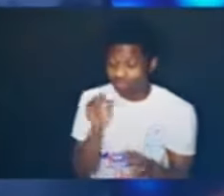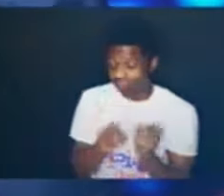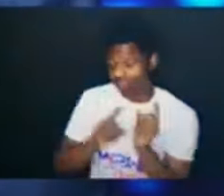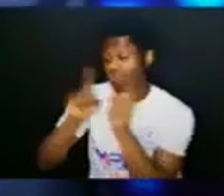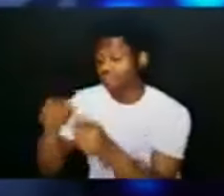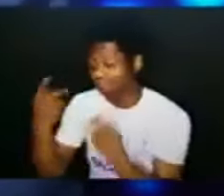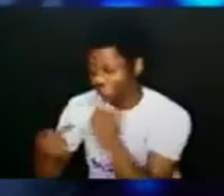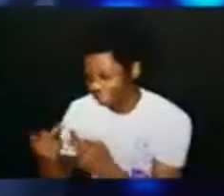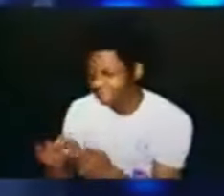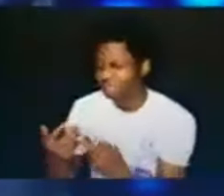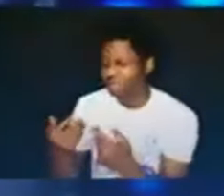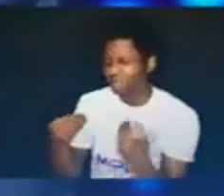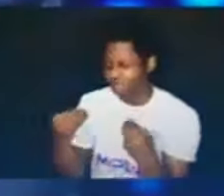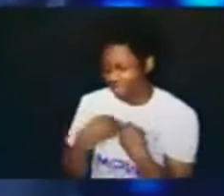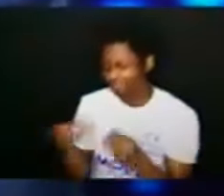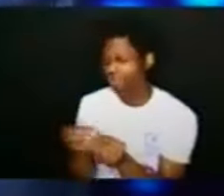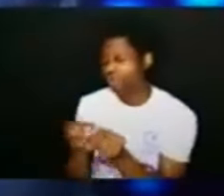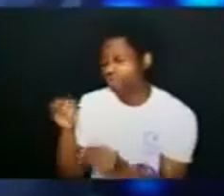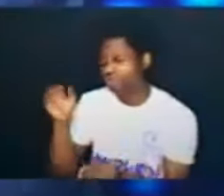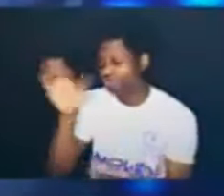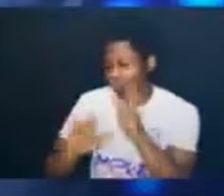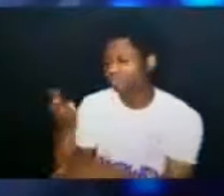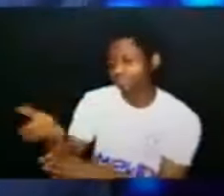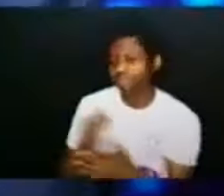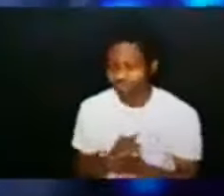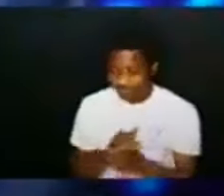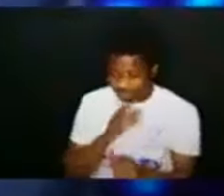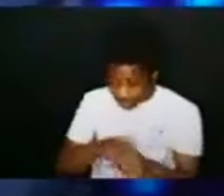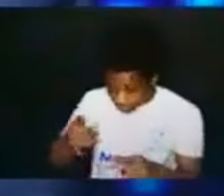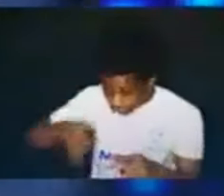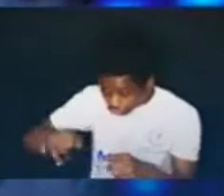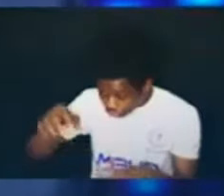being. Eventually, he will get good people out of them.